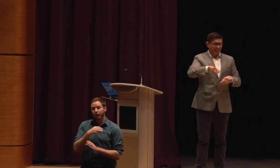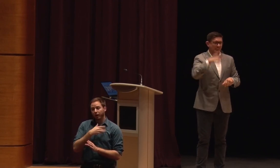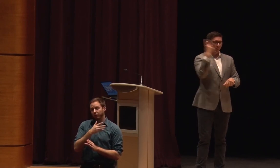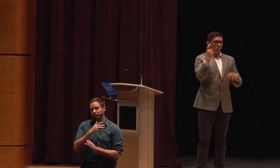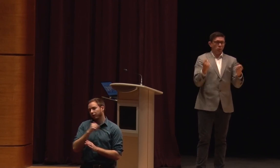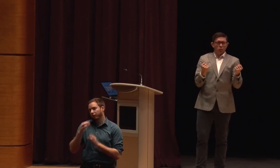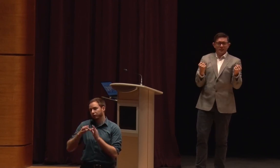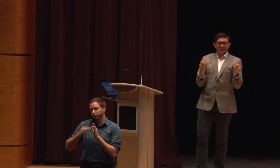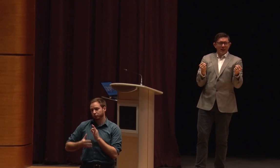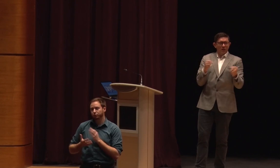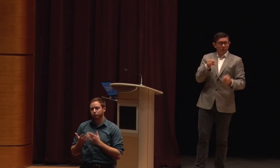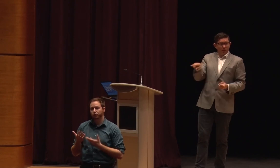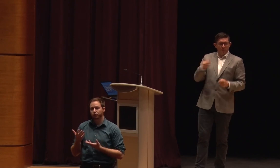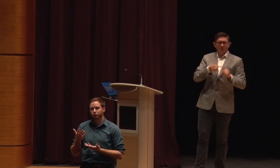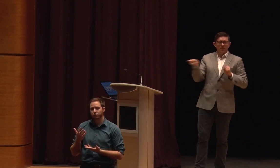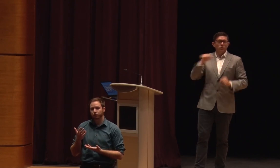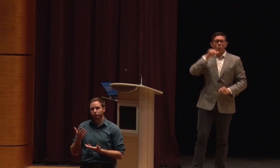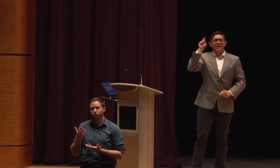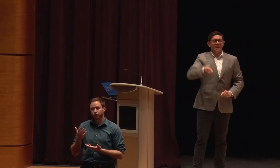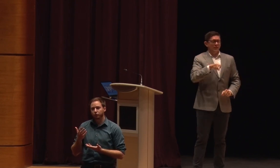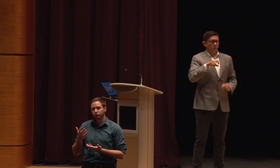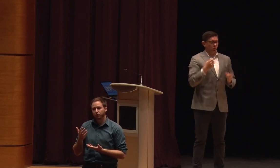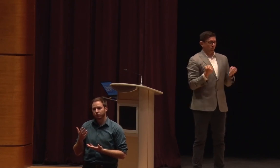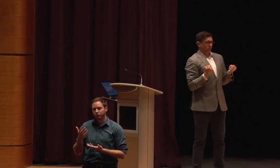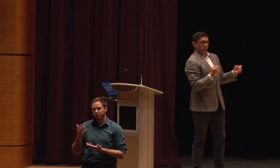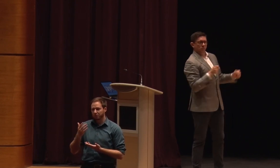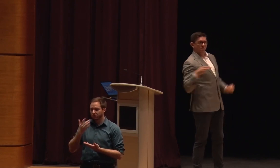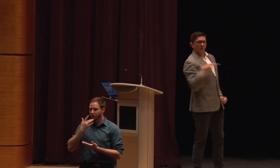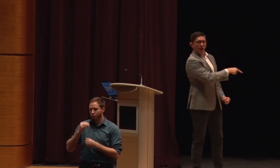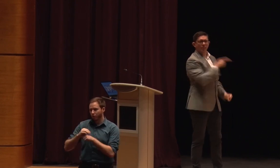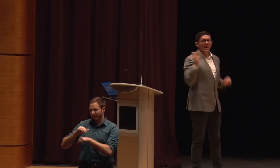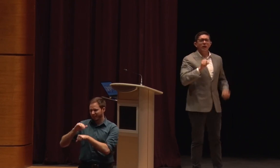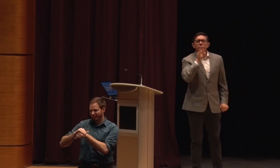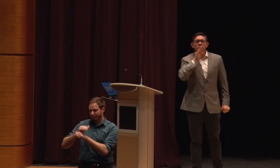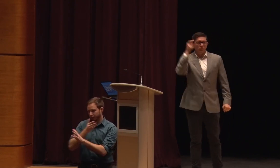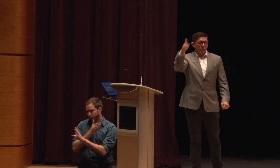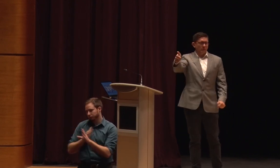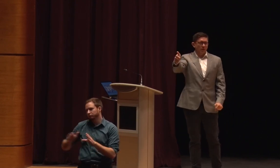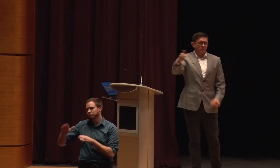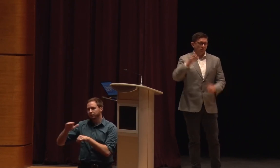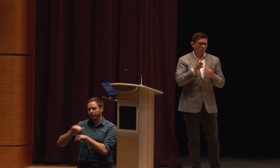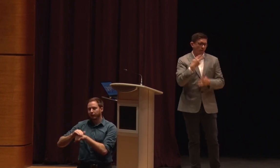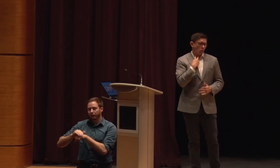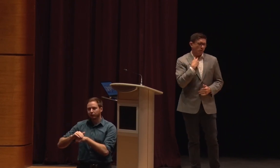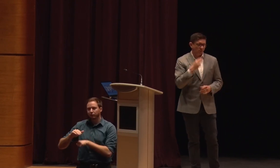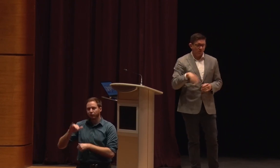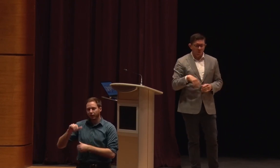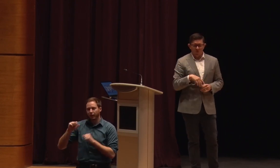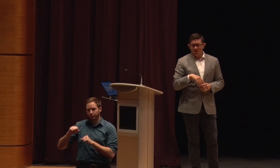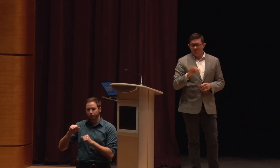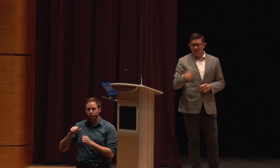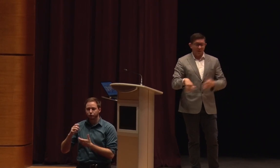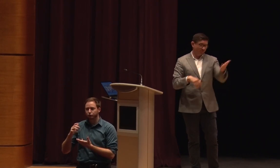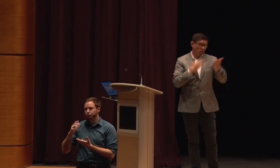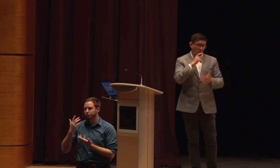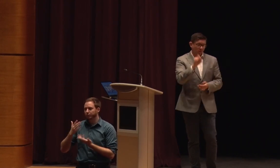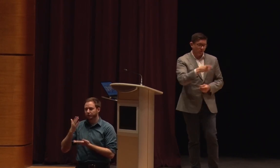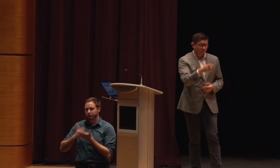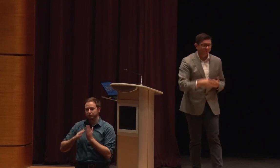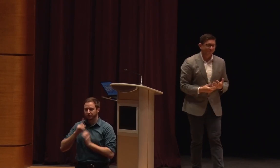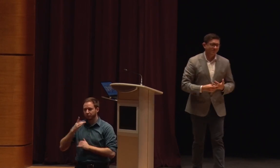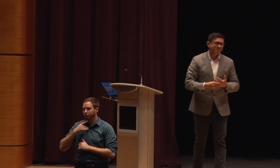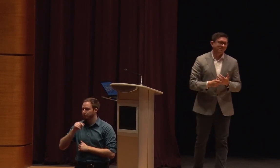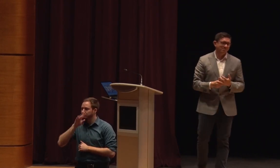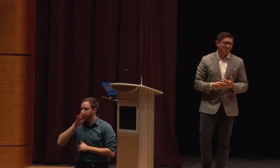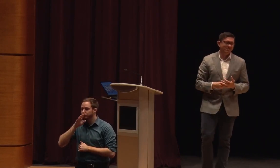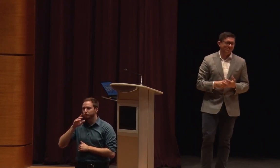another interpreter who is a more English user, so they're able to speak for themselves, they're able to use